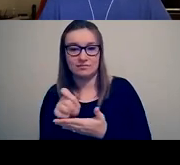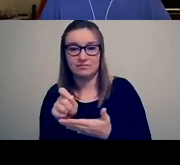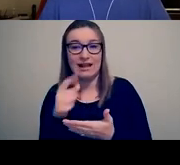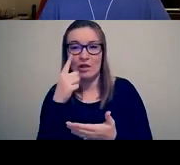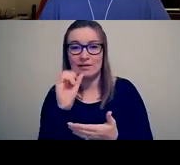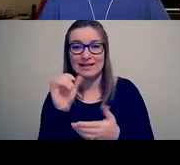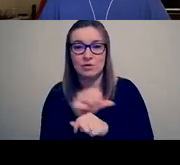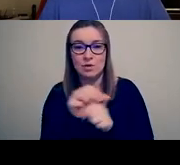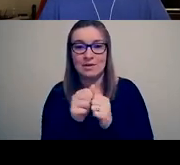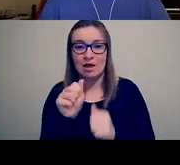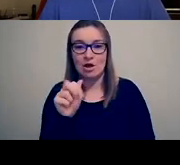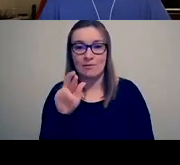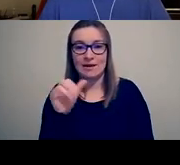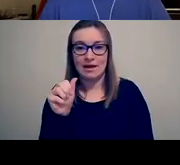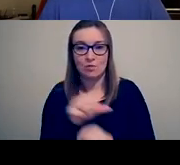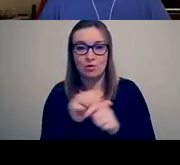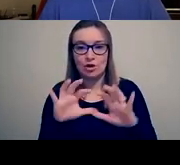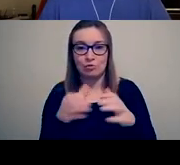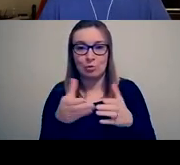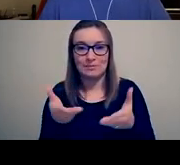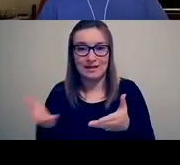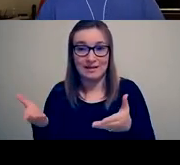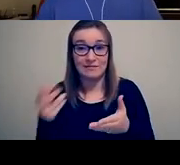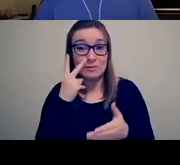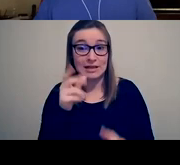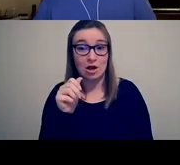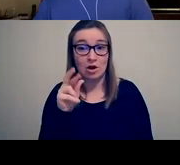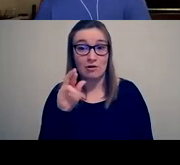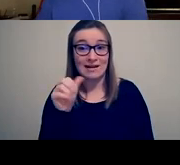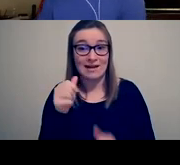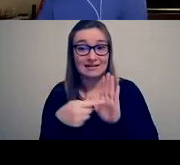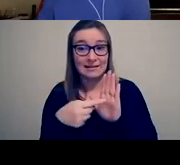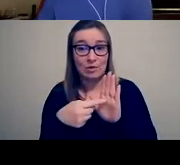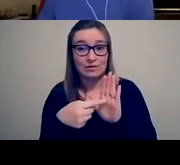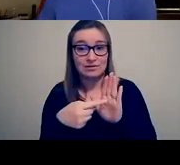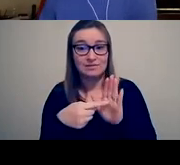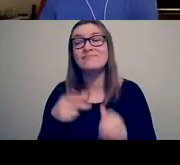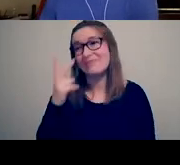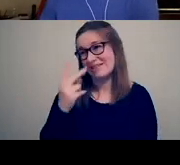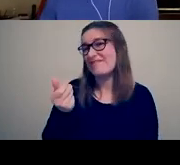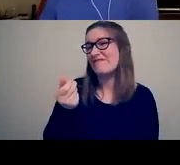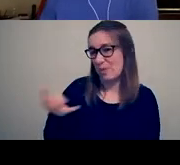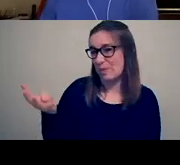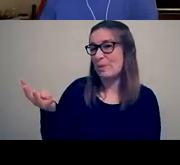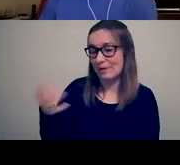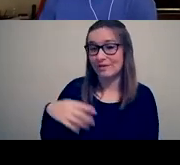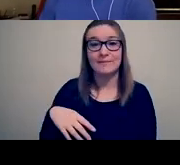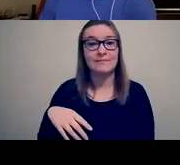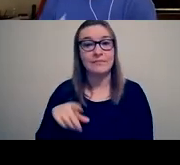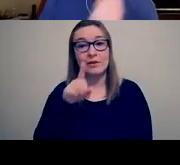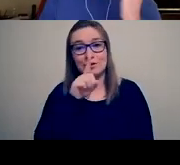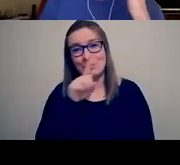with the ARIA working group stuff. Have you seen their ARIA examples? Anyway, I've seen a few. Yeah, so long story